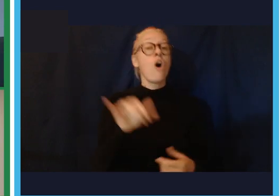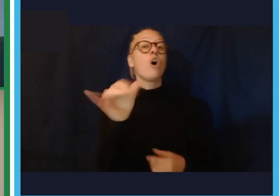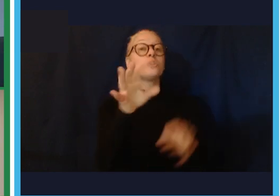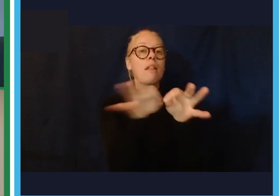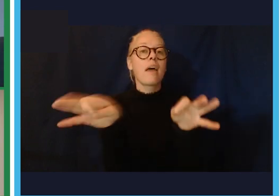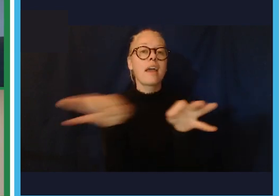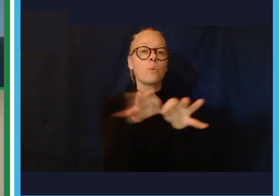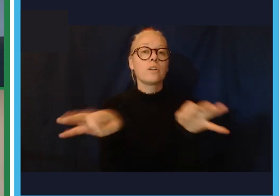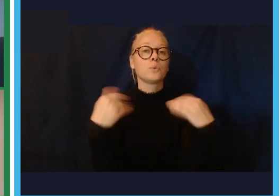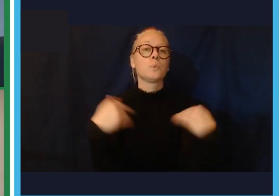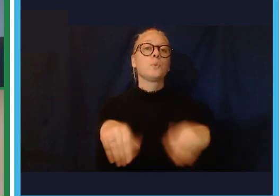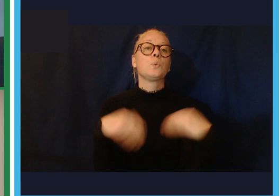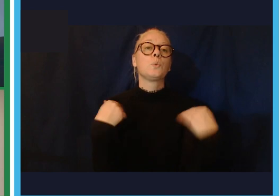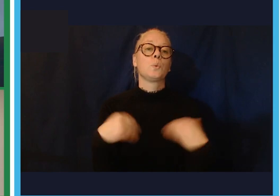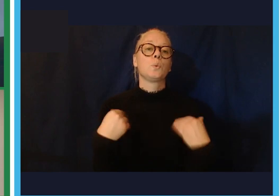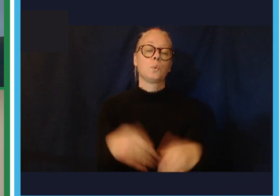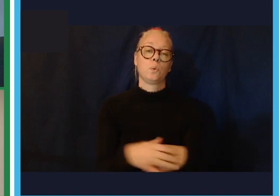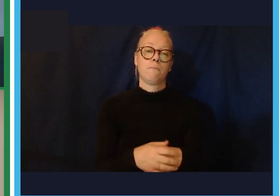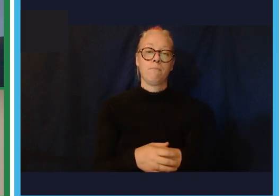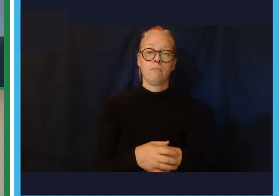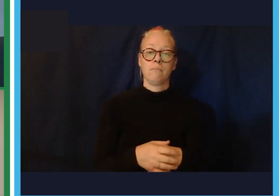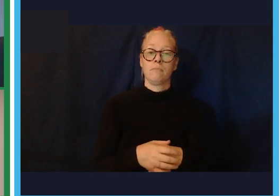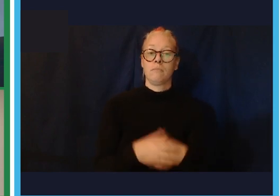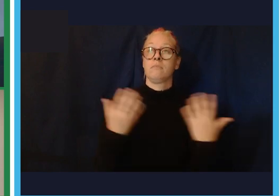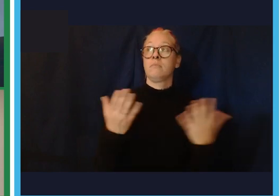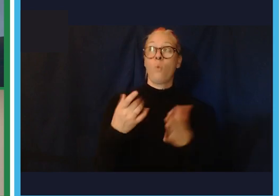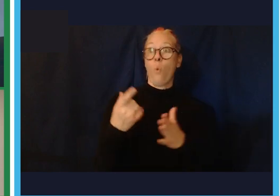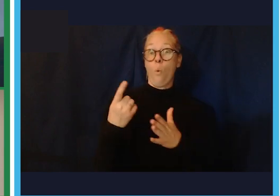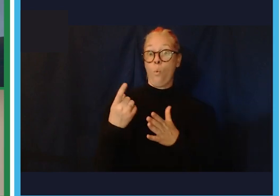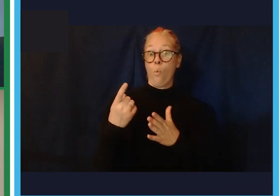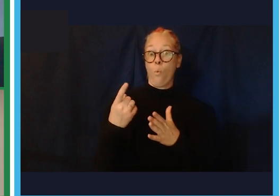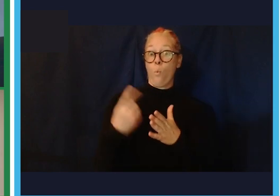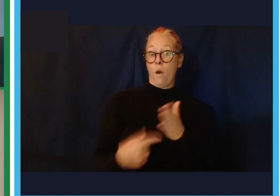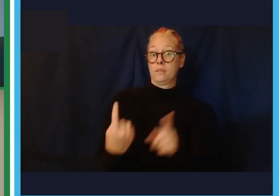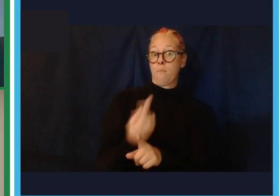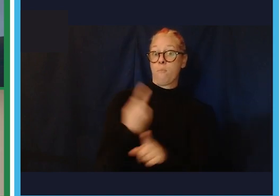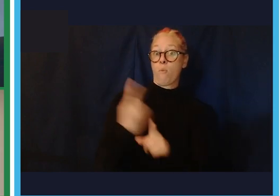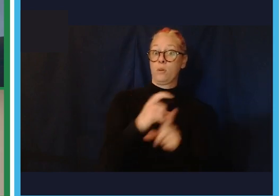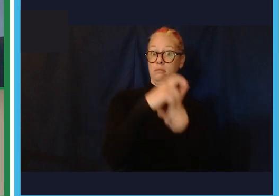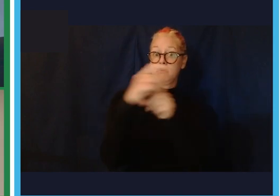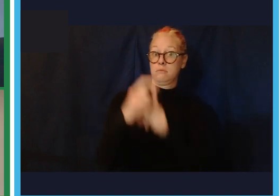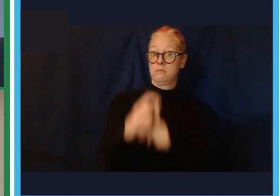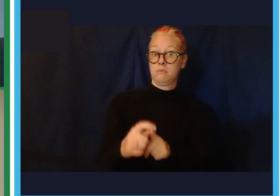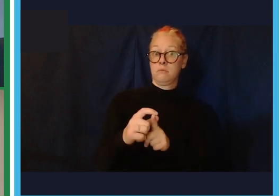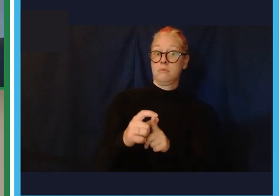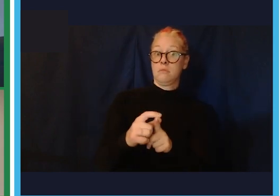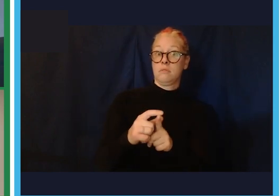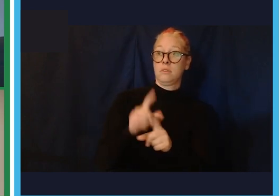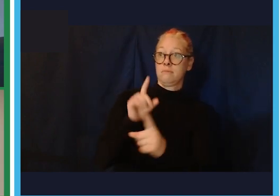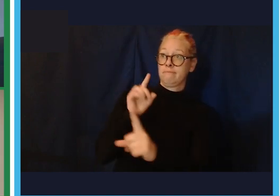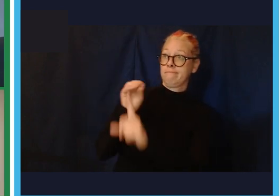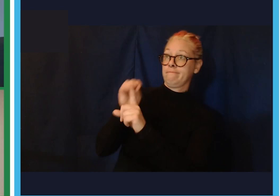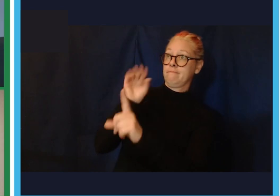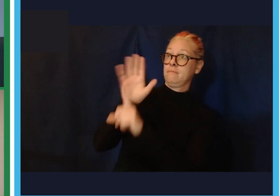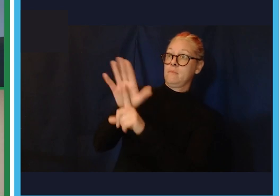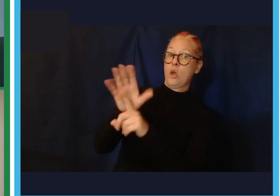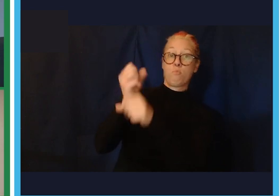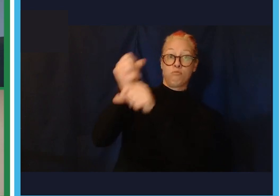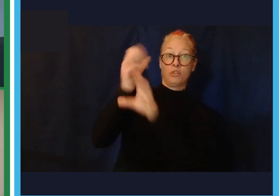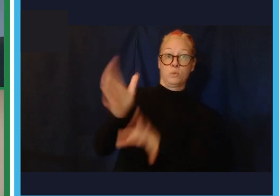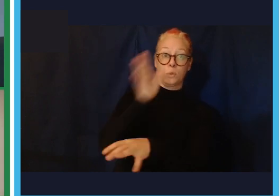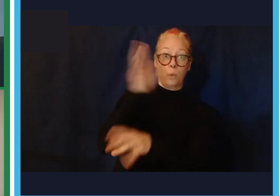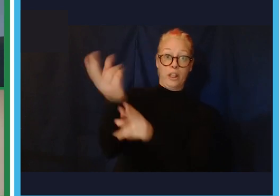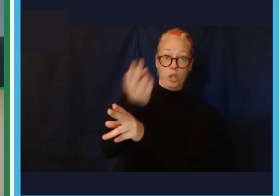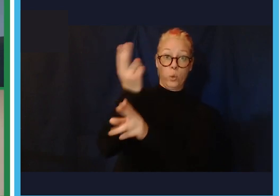basis that may not be able to be fully communicated. I think that one